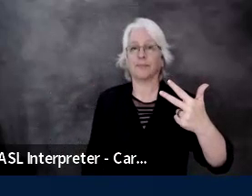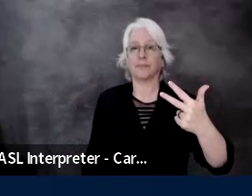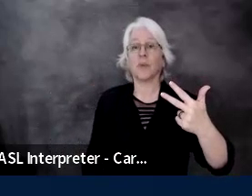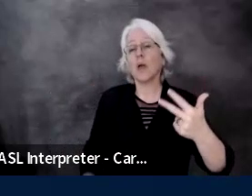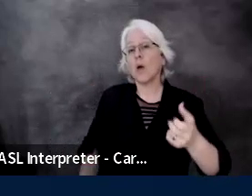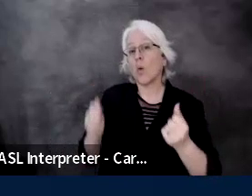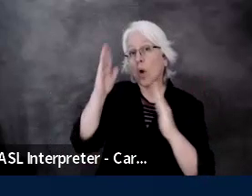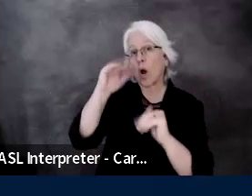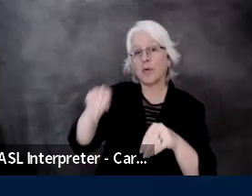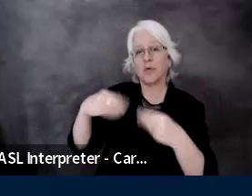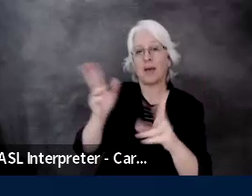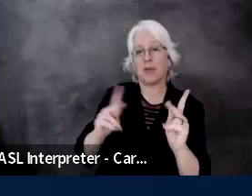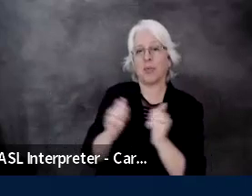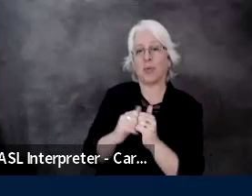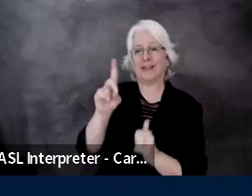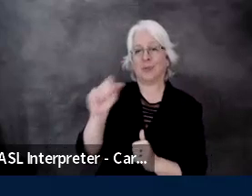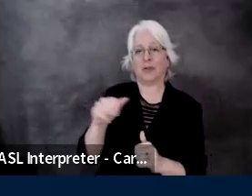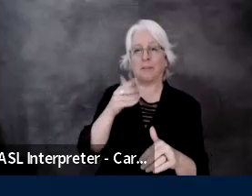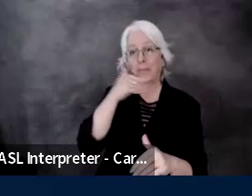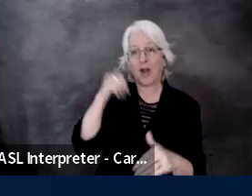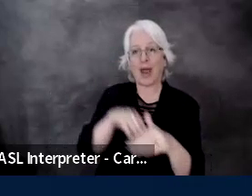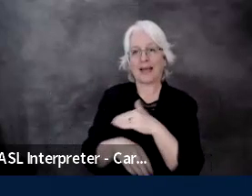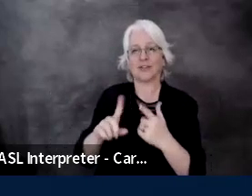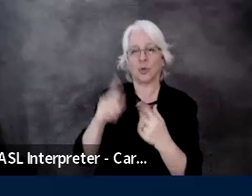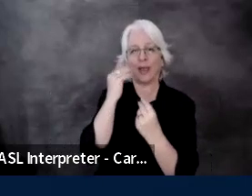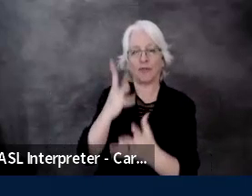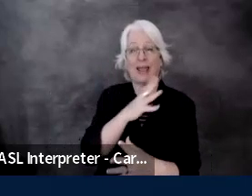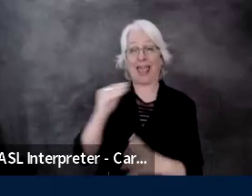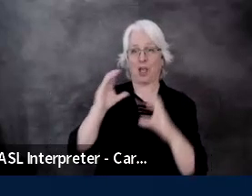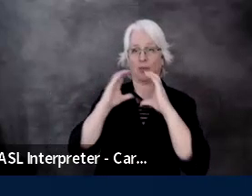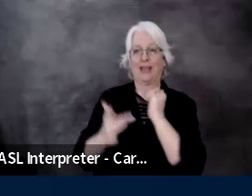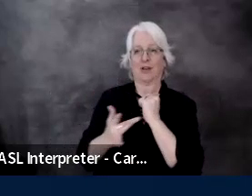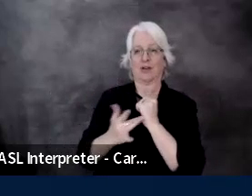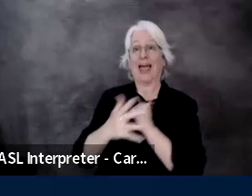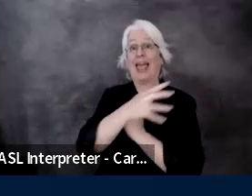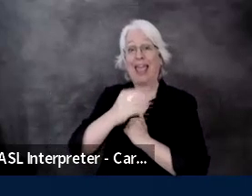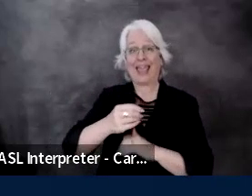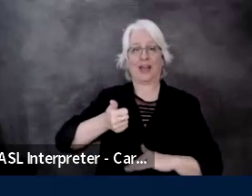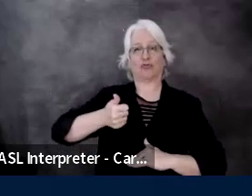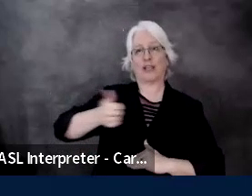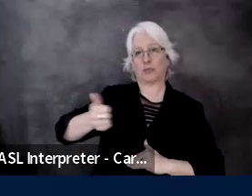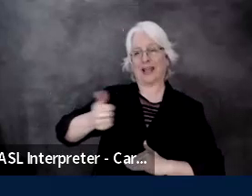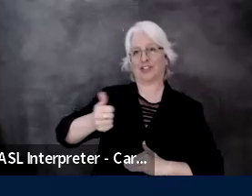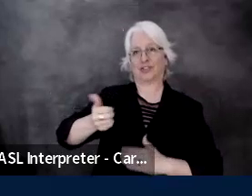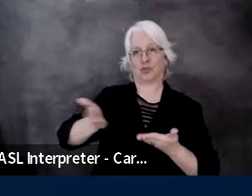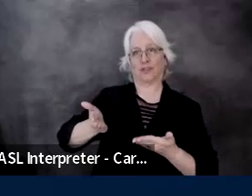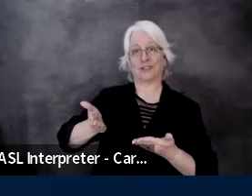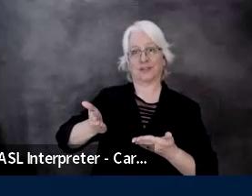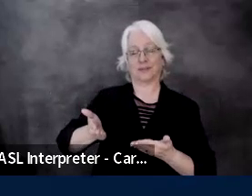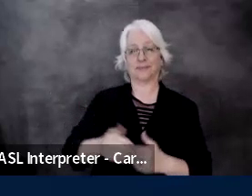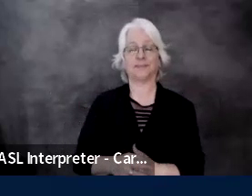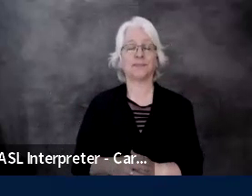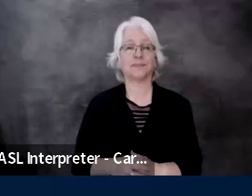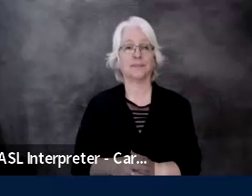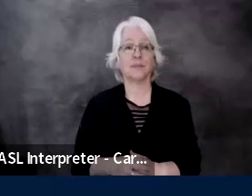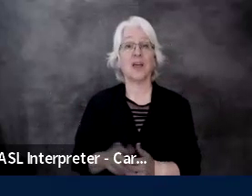better access to information and communication technology, as well as transportation services. As a result